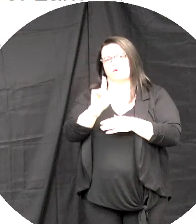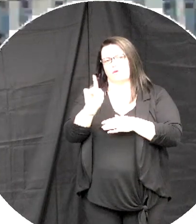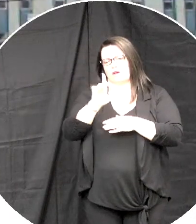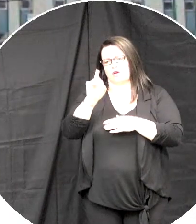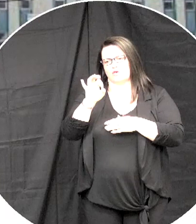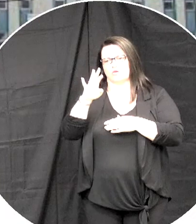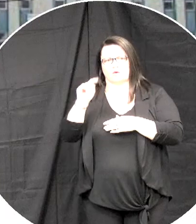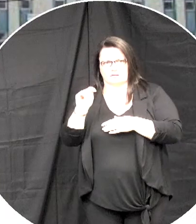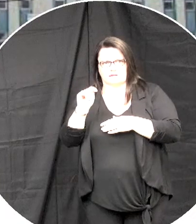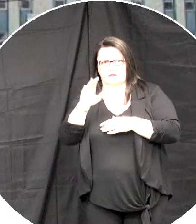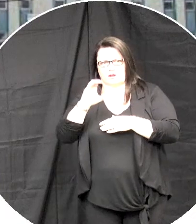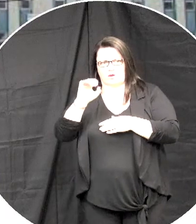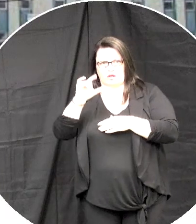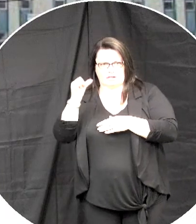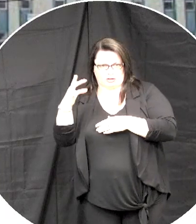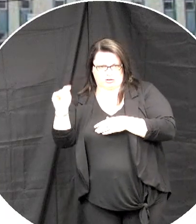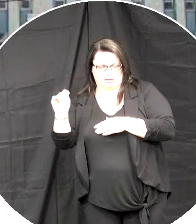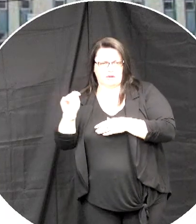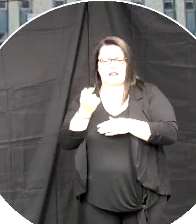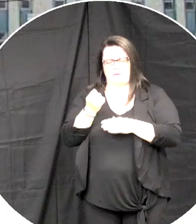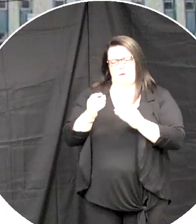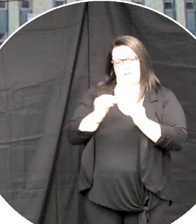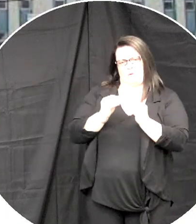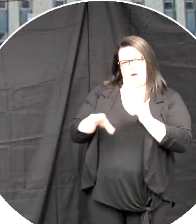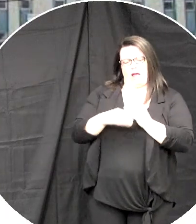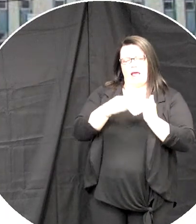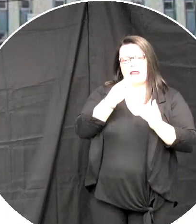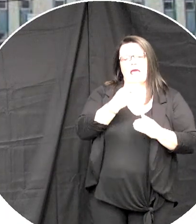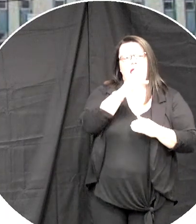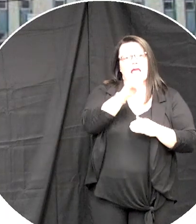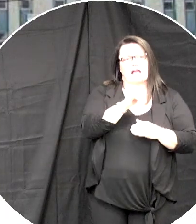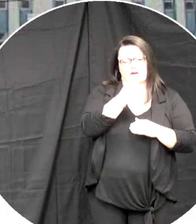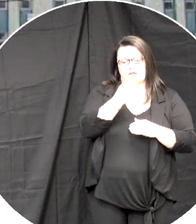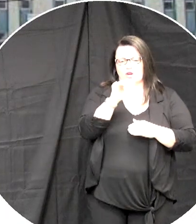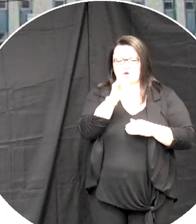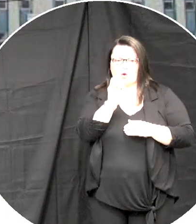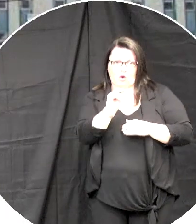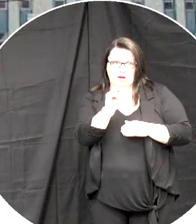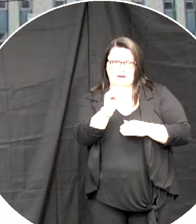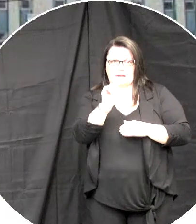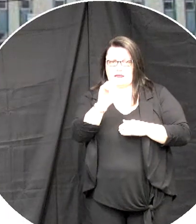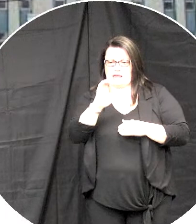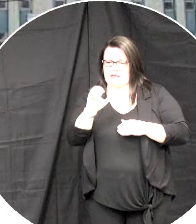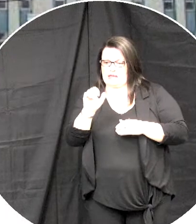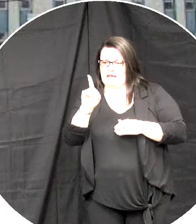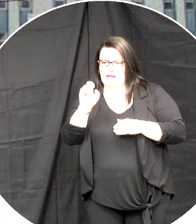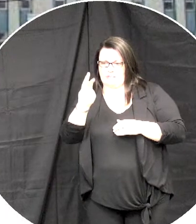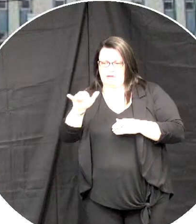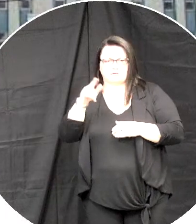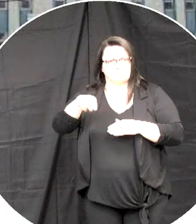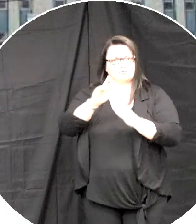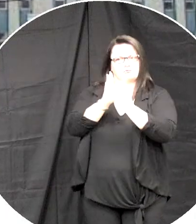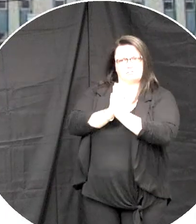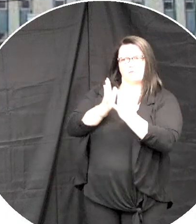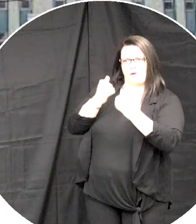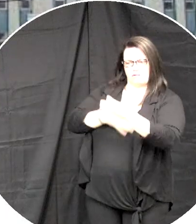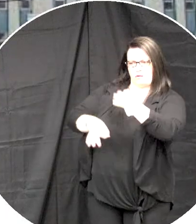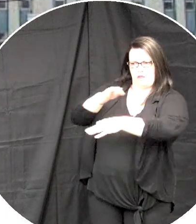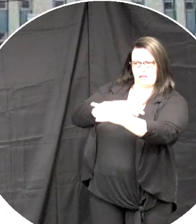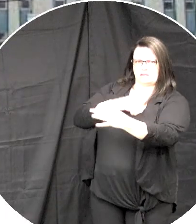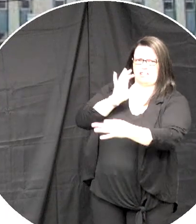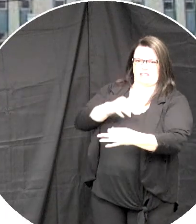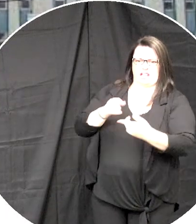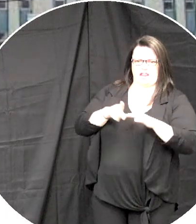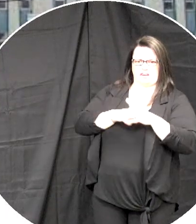little bit more on that. Henry Gordon Academy. A replacement was requested. It originated as far back